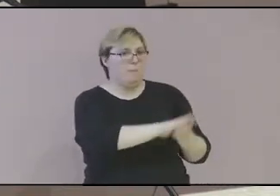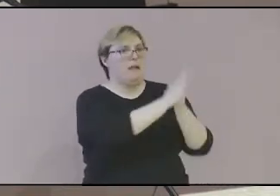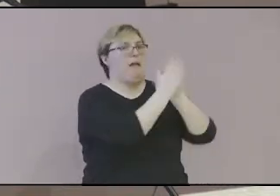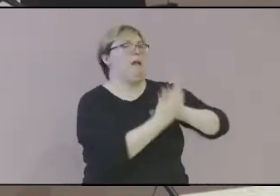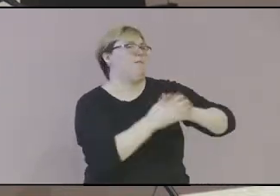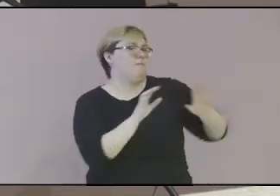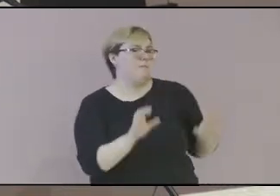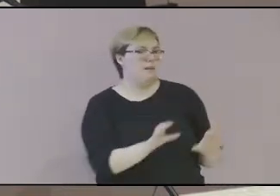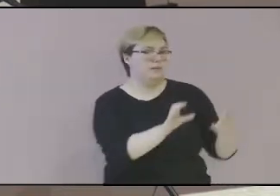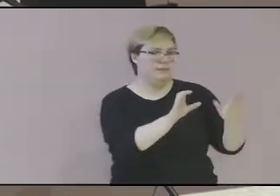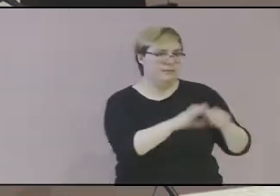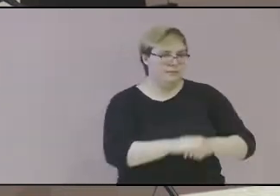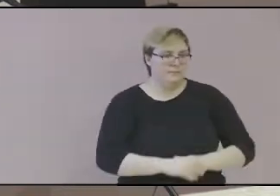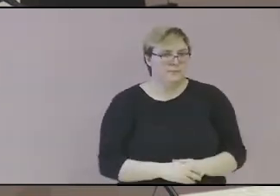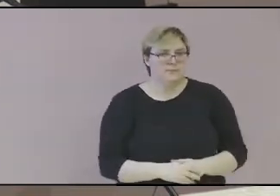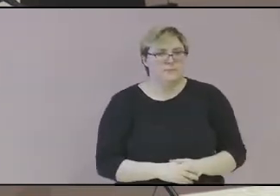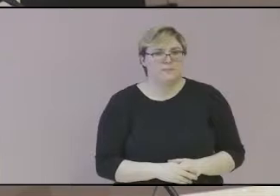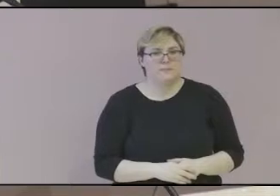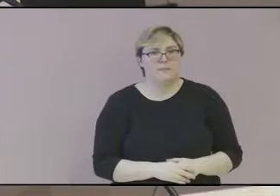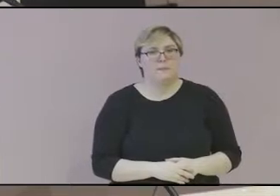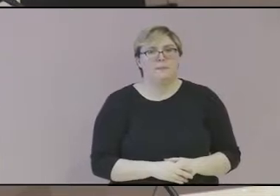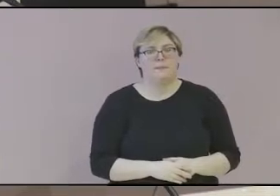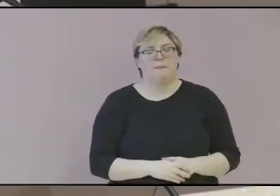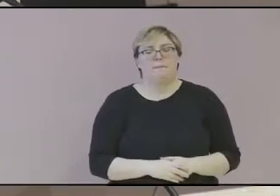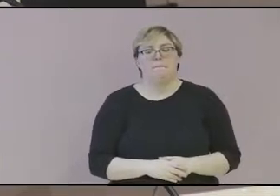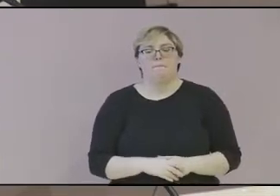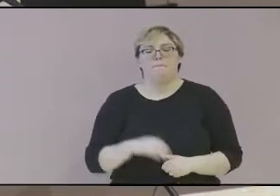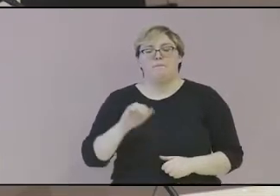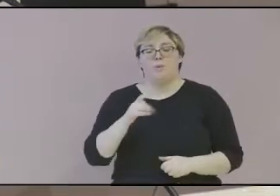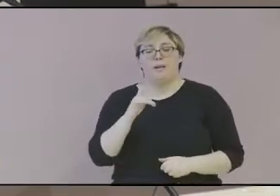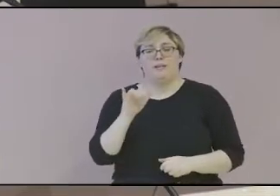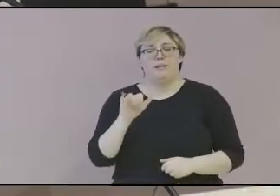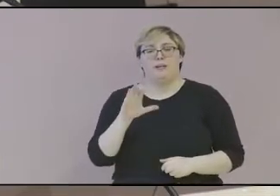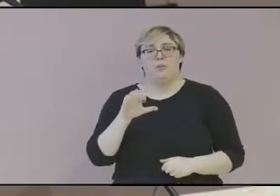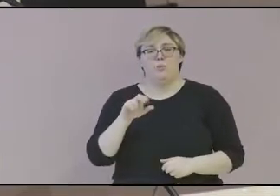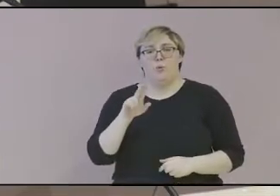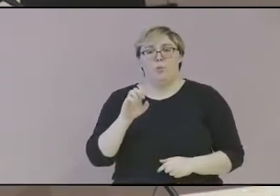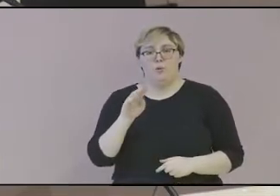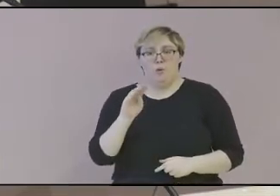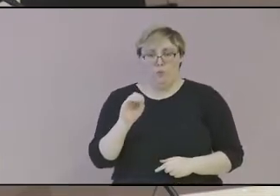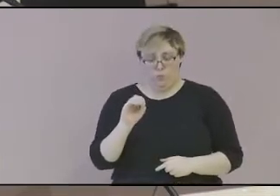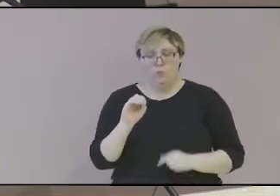2020 press conference that New York State had no protocol for